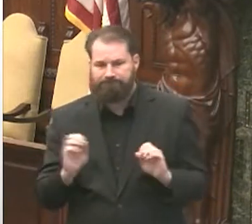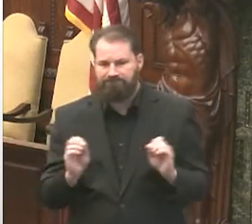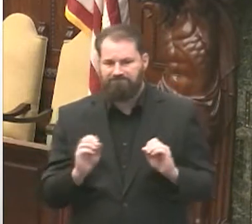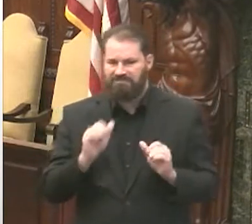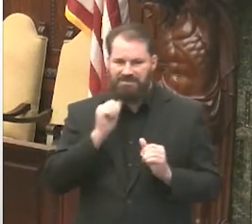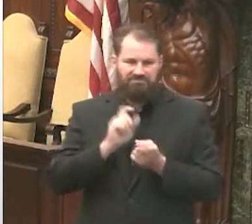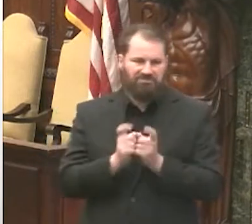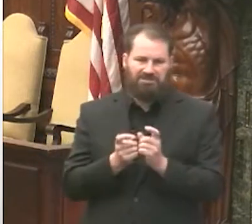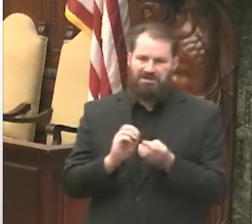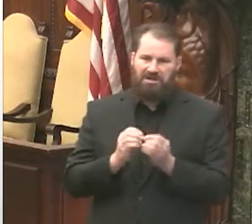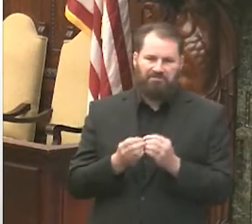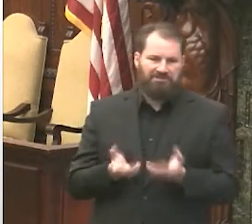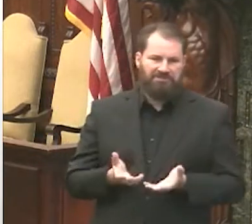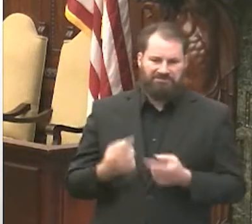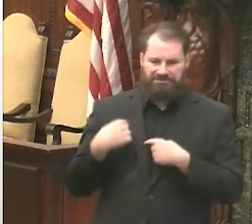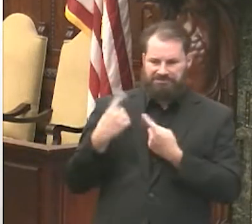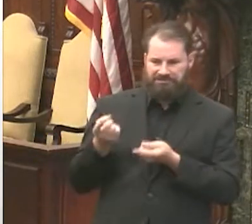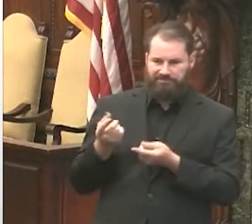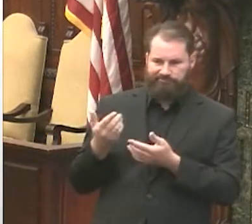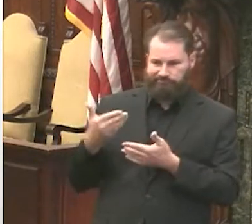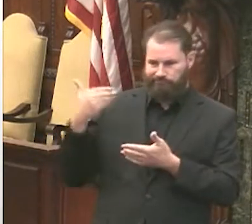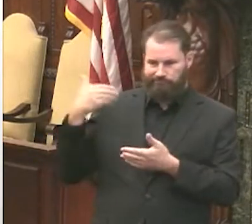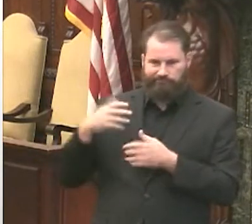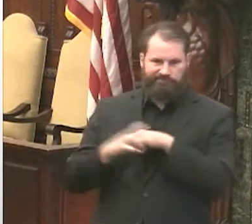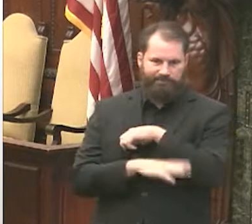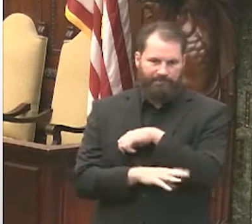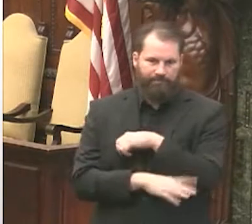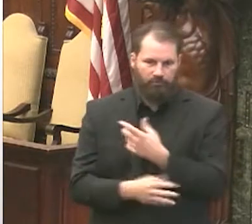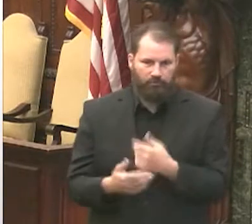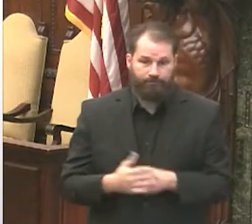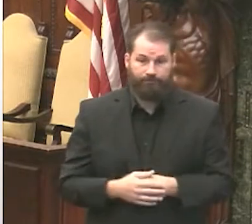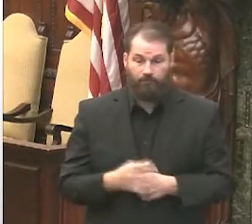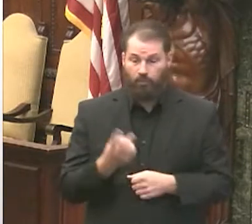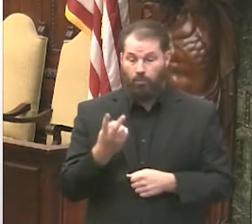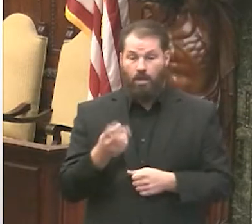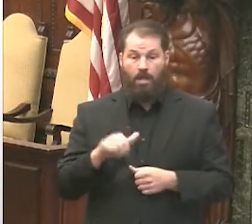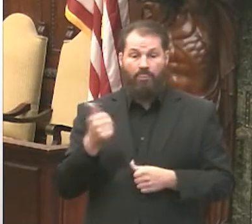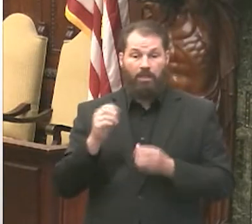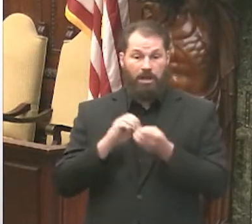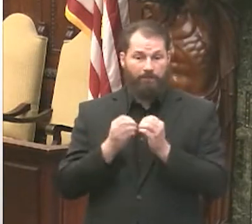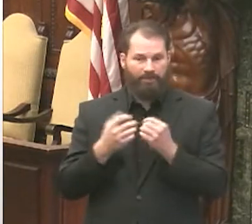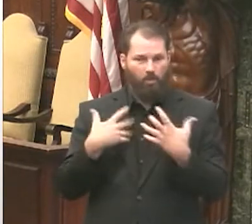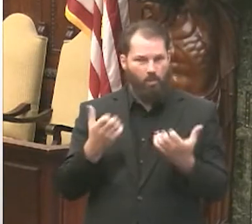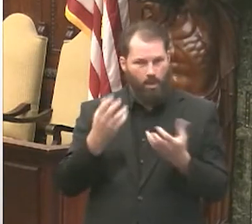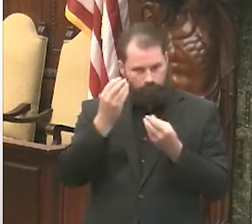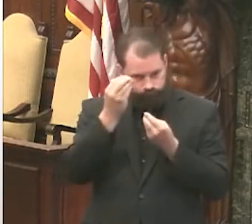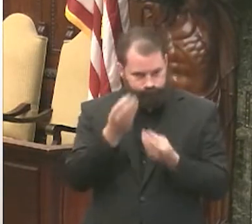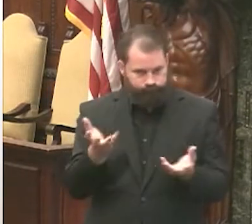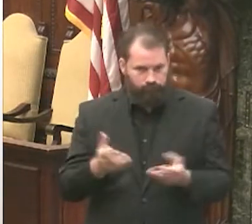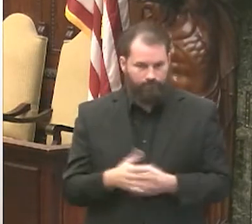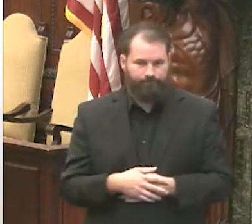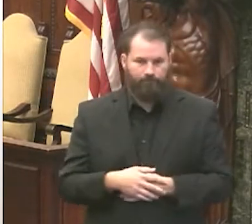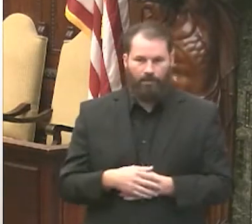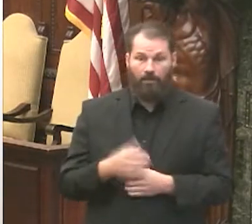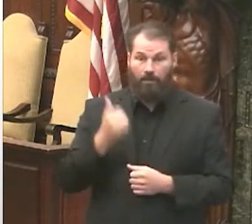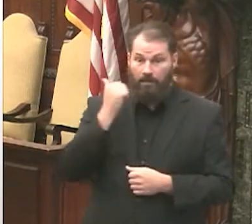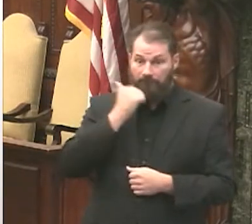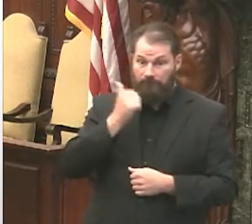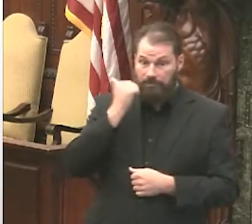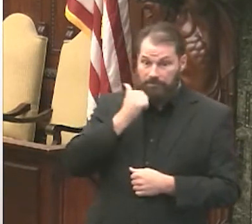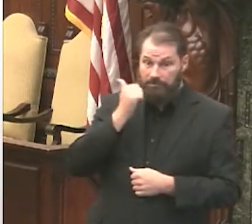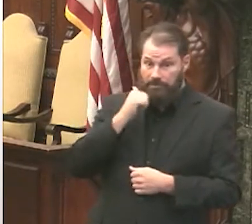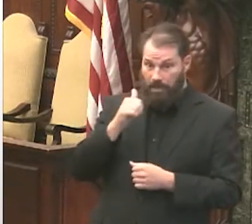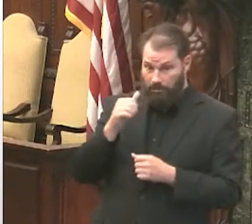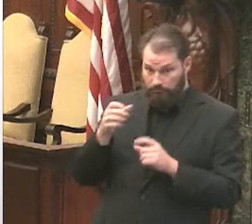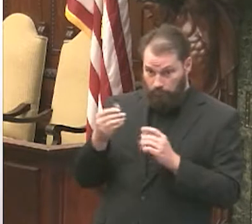September. The two other data issues I want to talk about. First, each day we report the number of new positive test results we